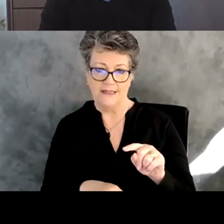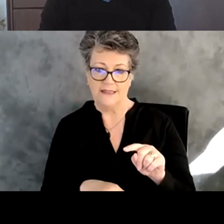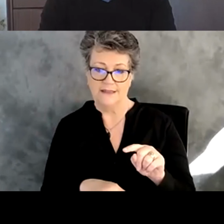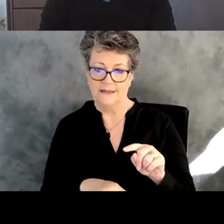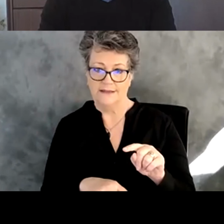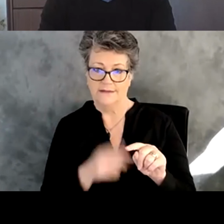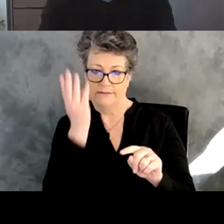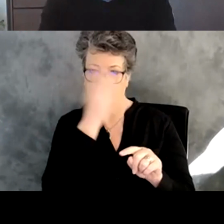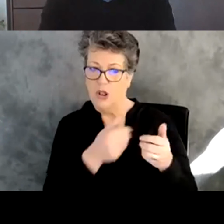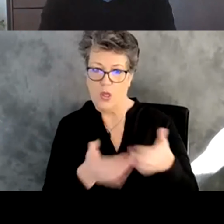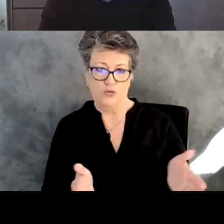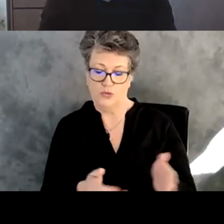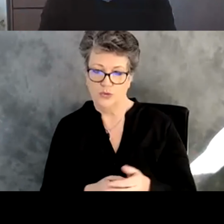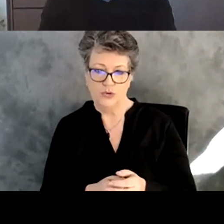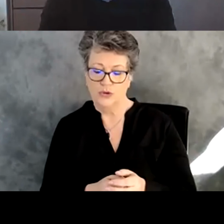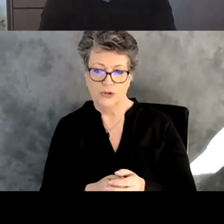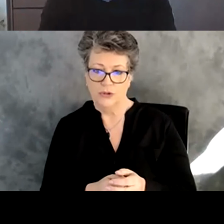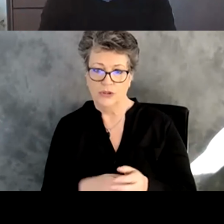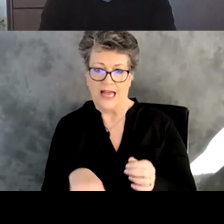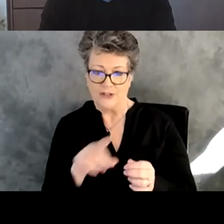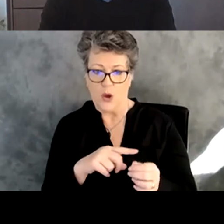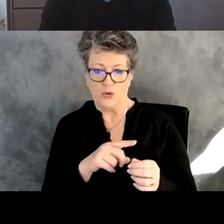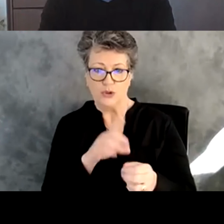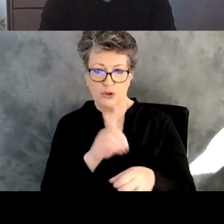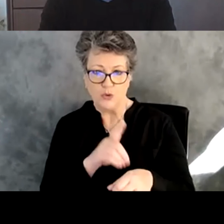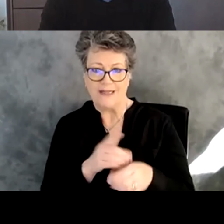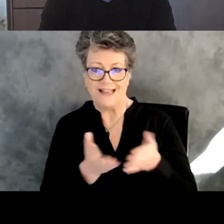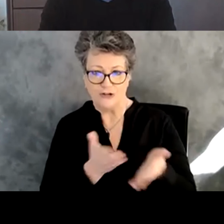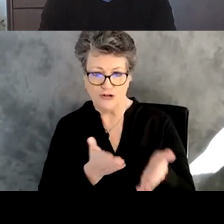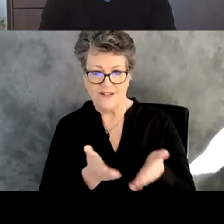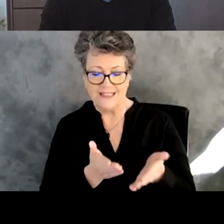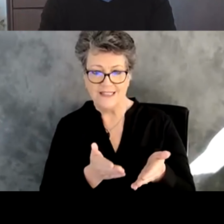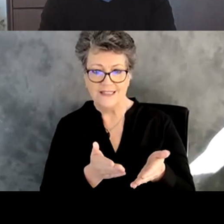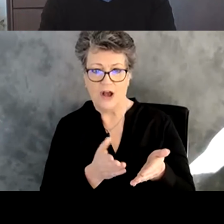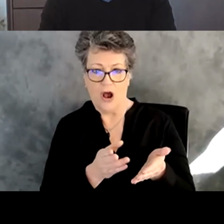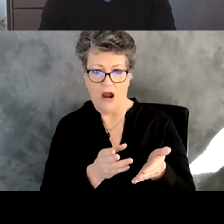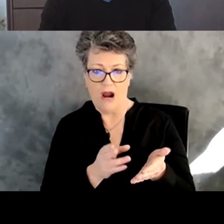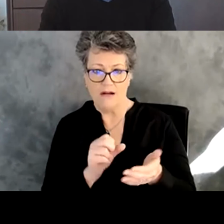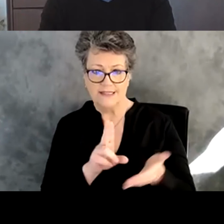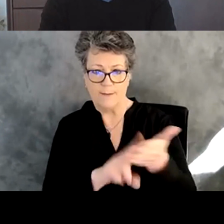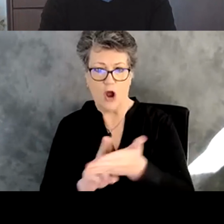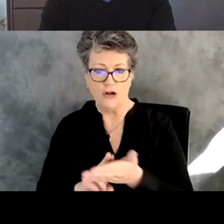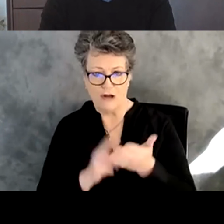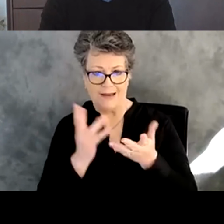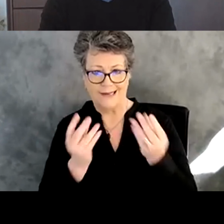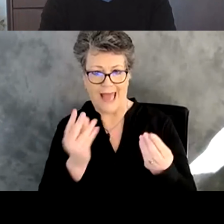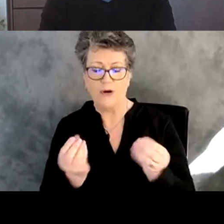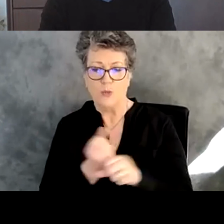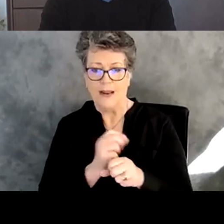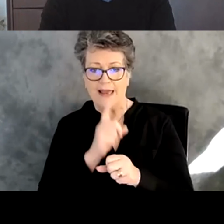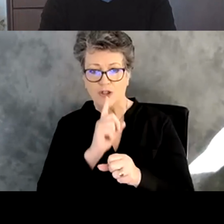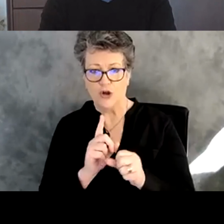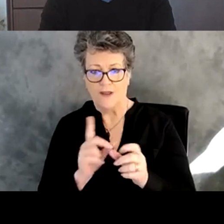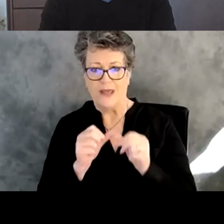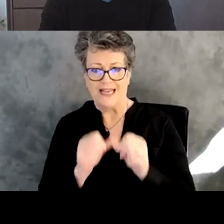lost in translation as those duties and those services are subcontracted out. And so we want to make sure that those continue to be provided. I'll